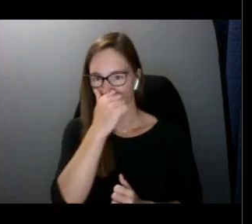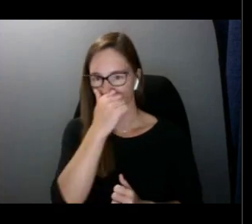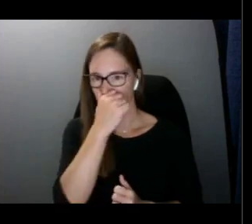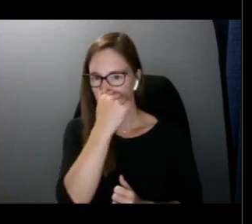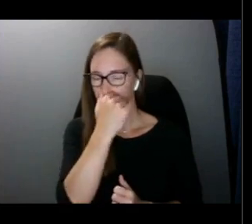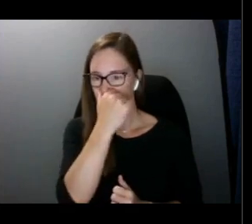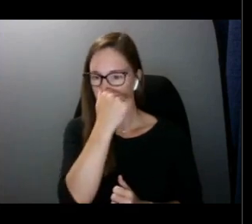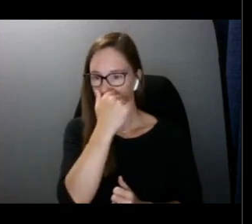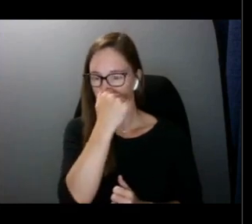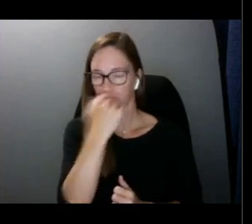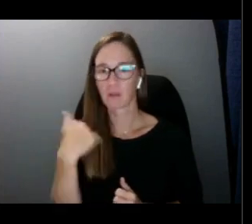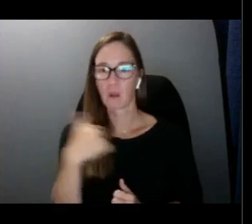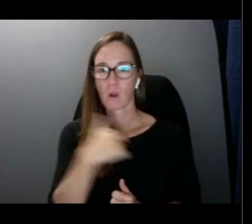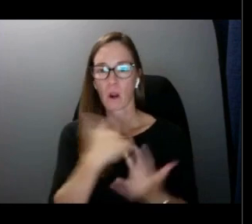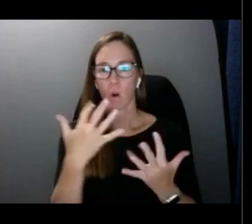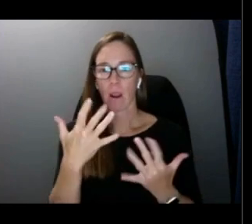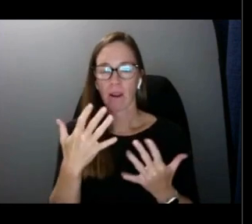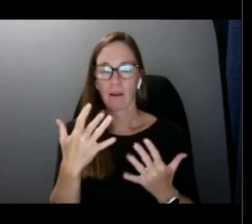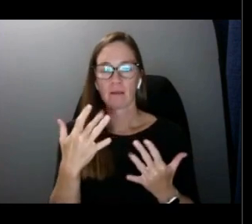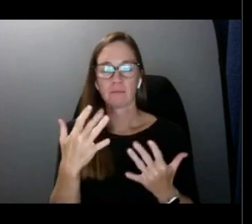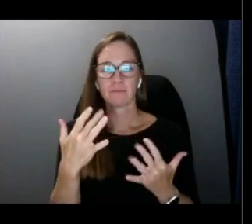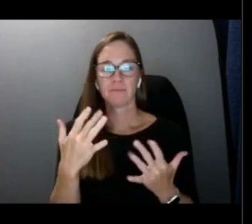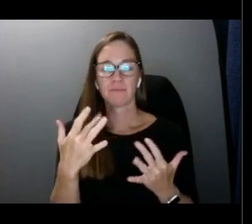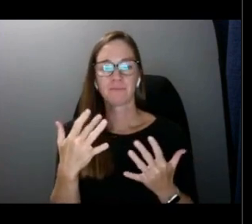are waiting heavily.